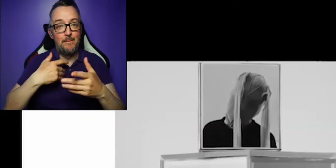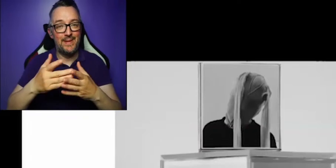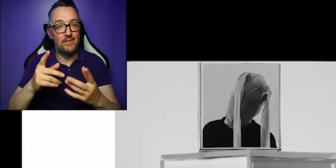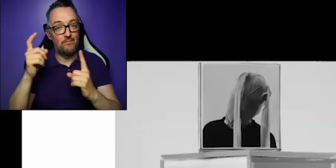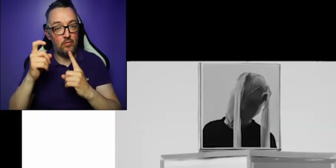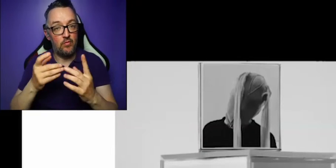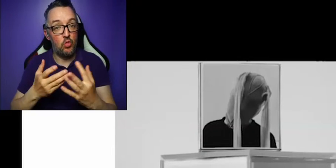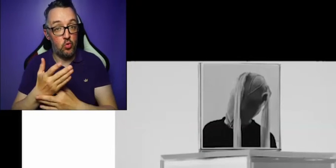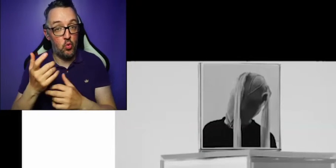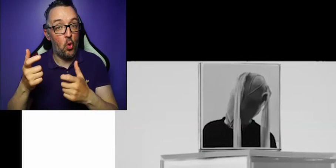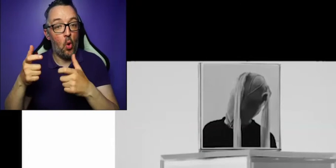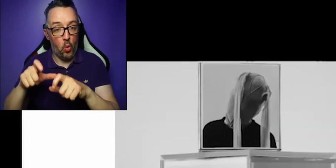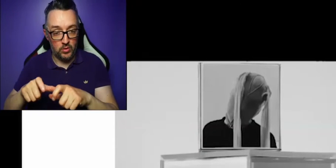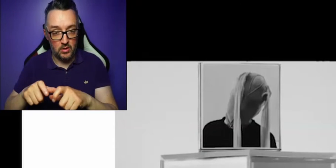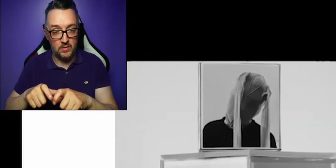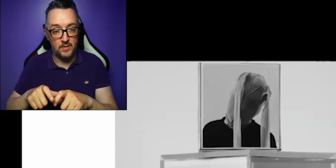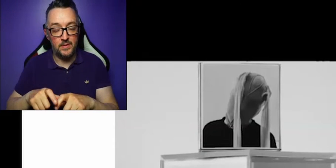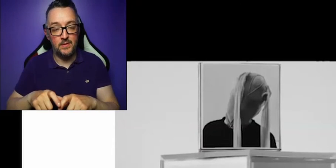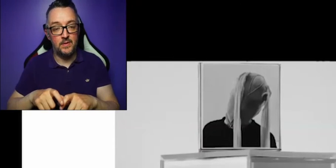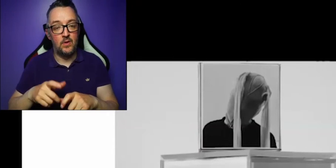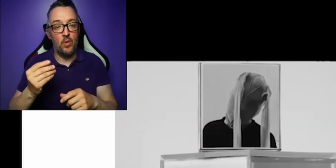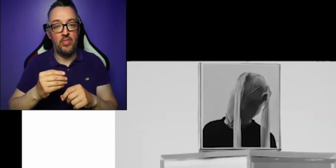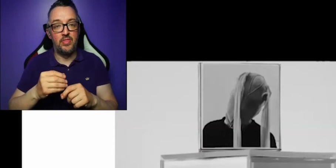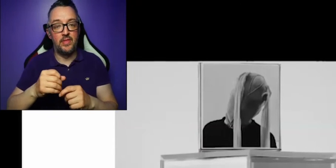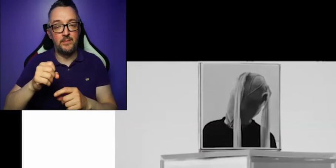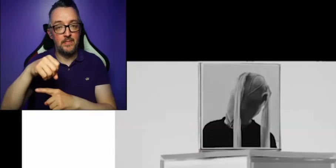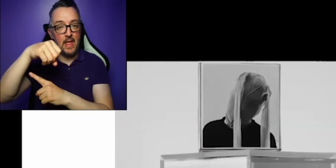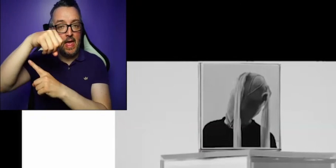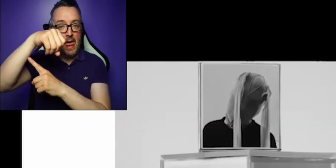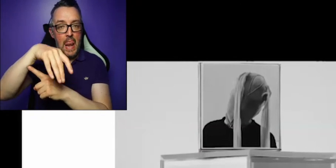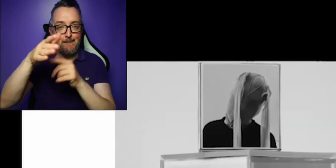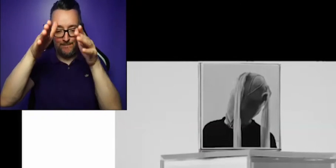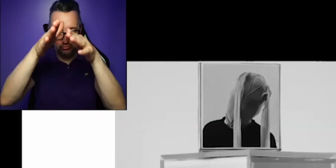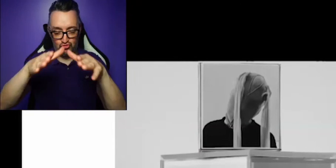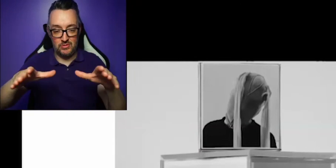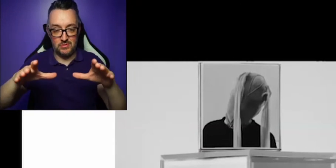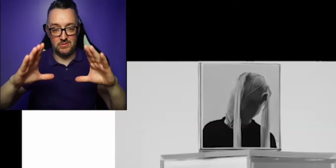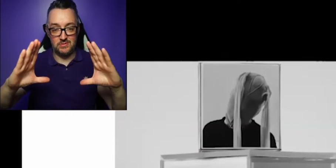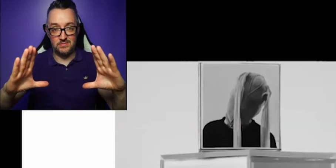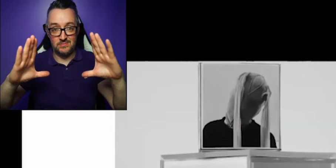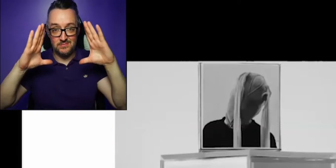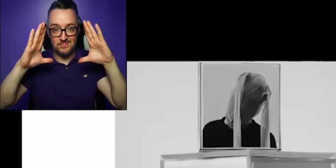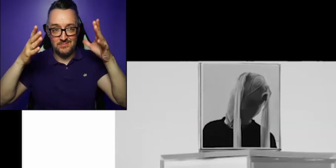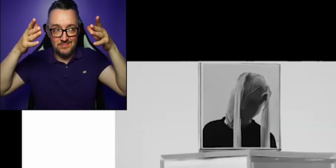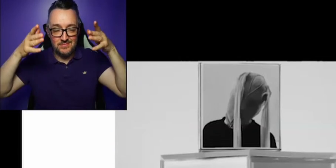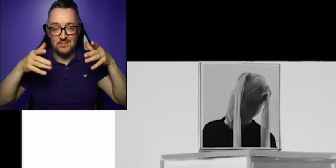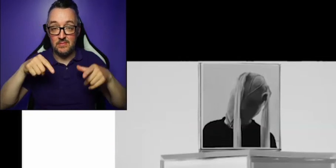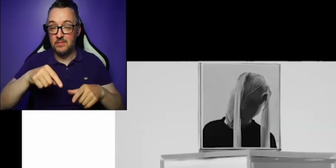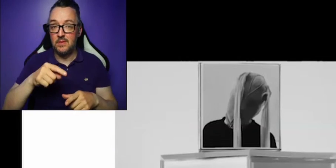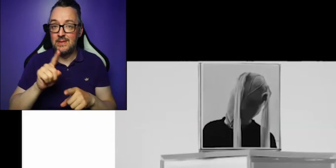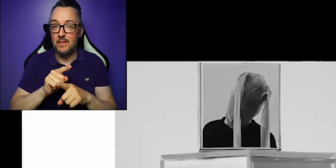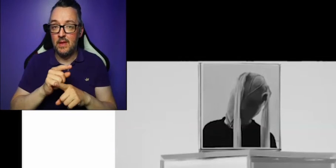took during the lockdown with a lampshade, which really were about masking.